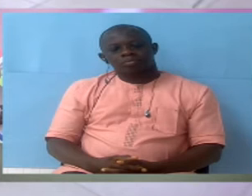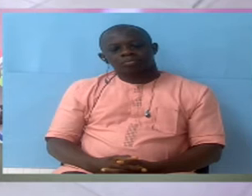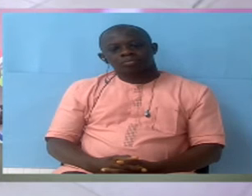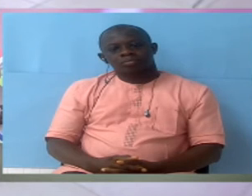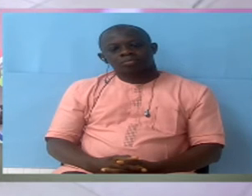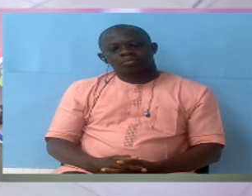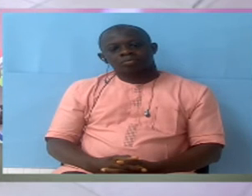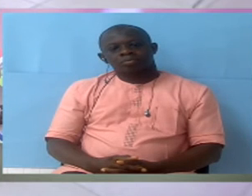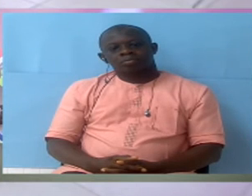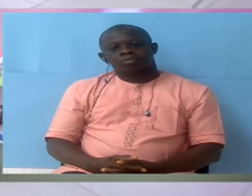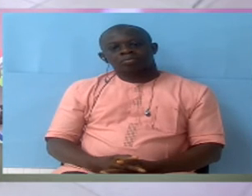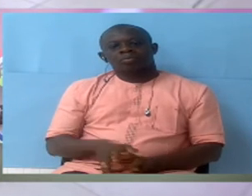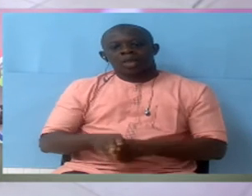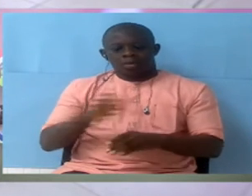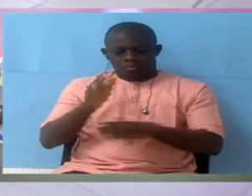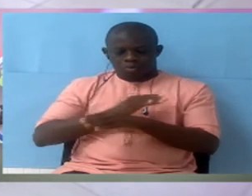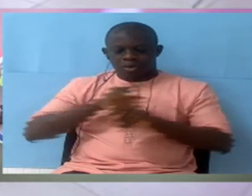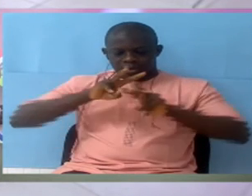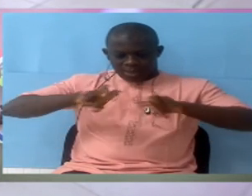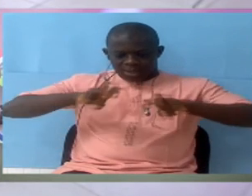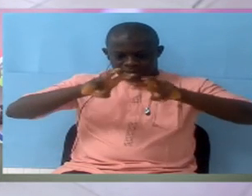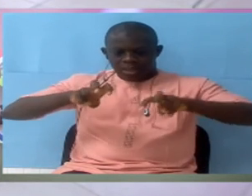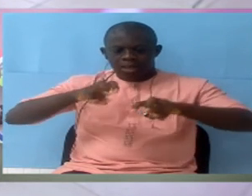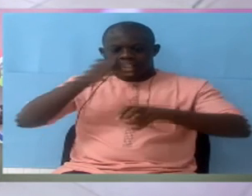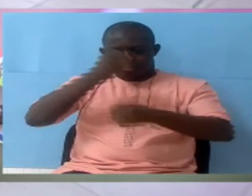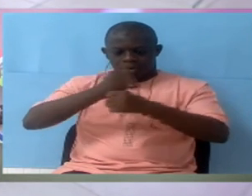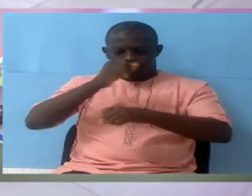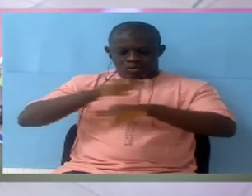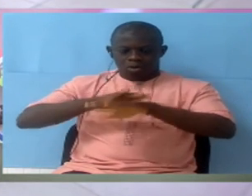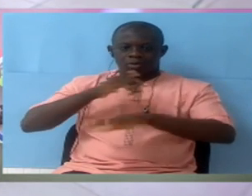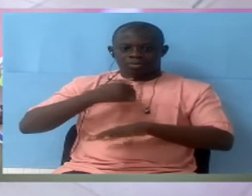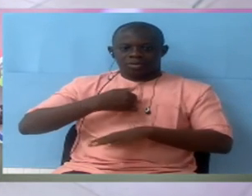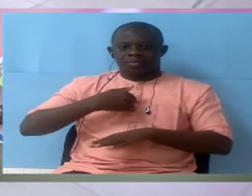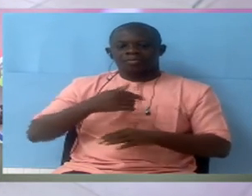A search was conducted on me. Ci lañ ma dal di visiter.